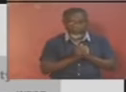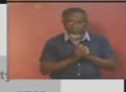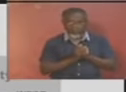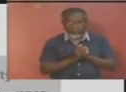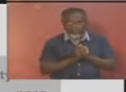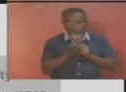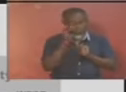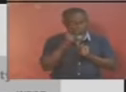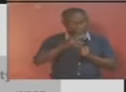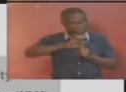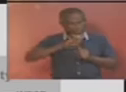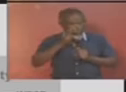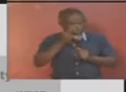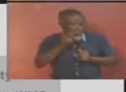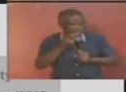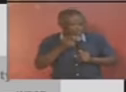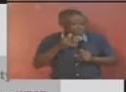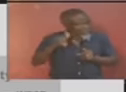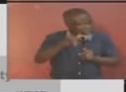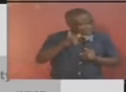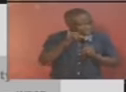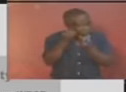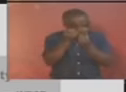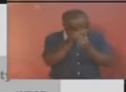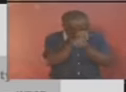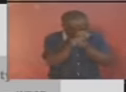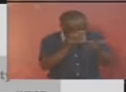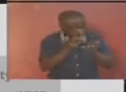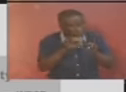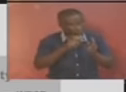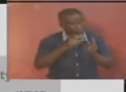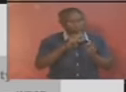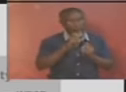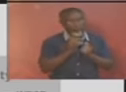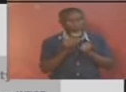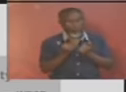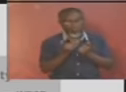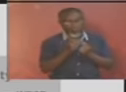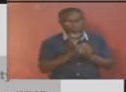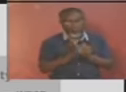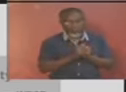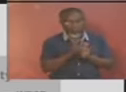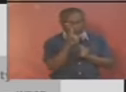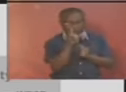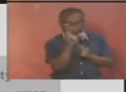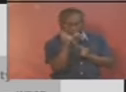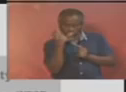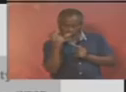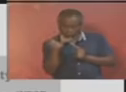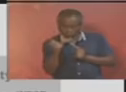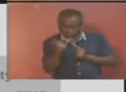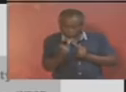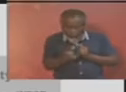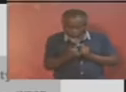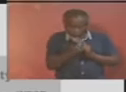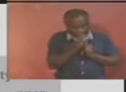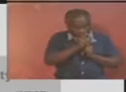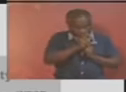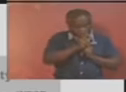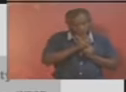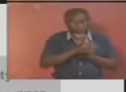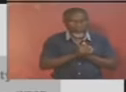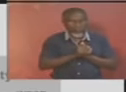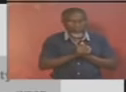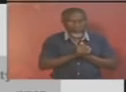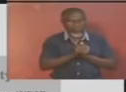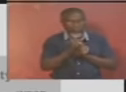chart, so we can see some percentages as to what percentage each country contributes to the active case load. And again, starting in